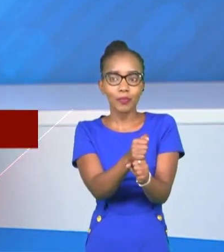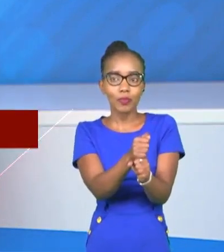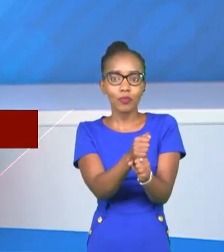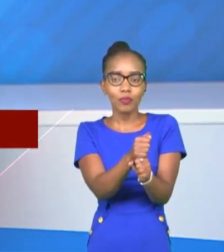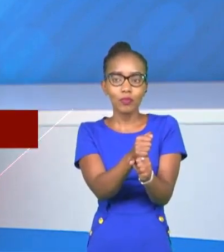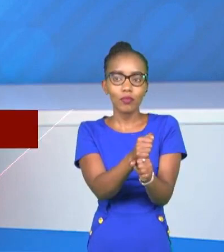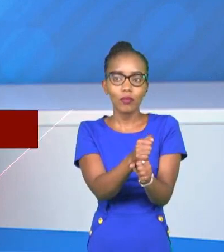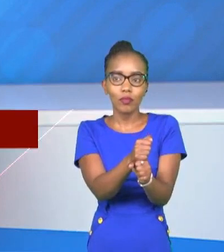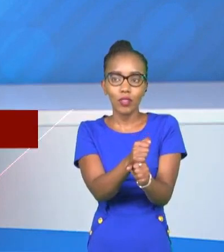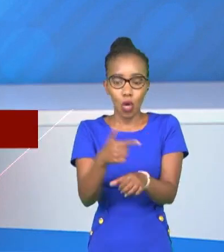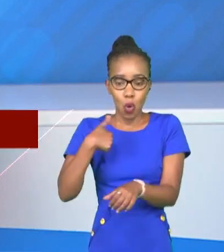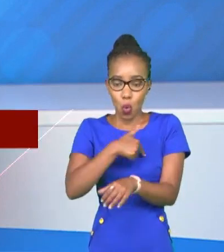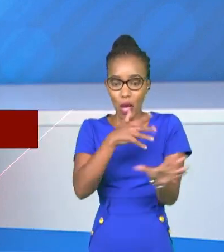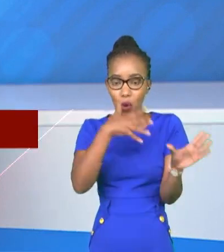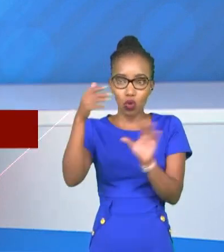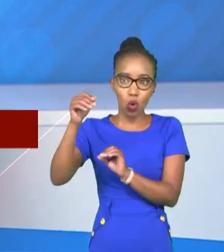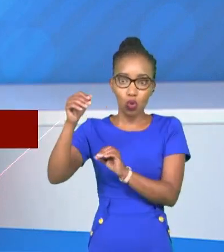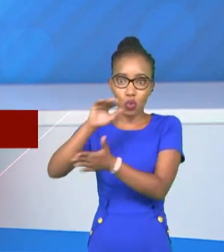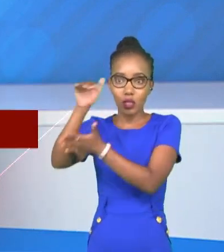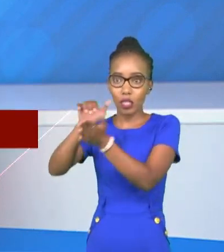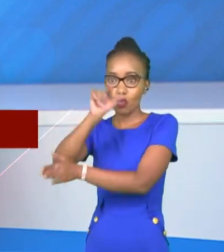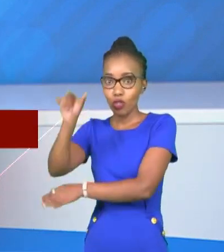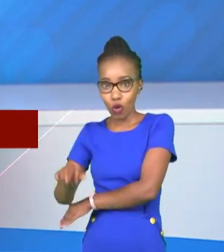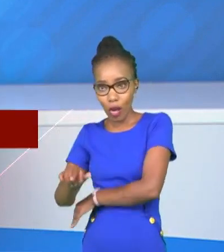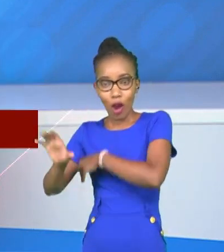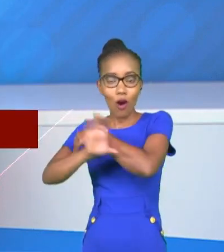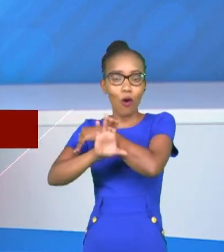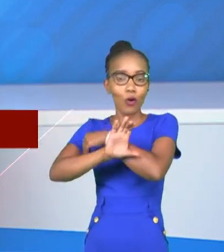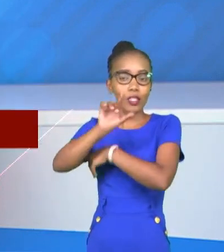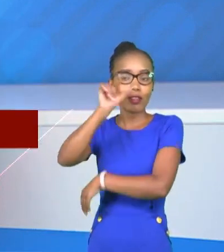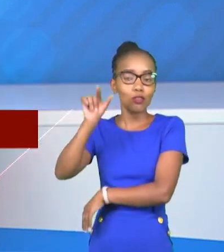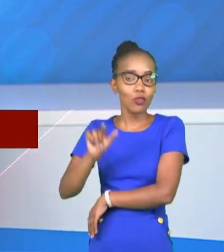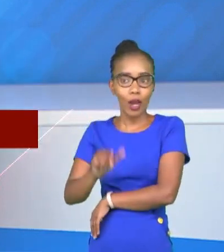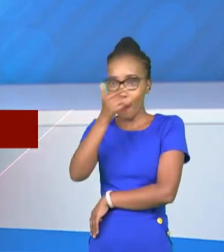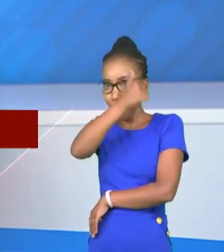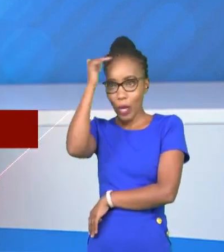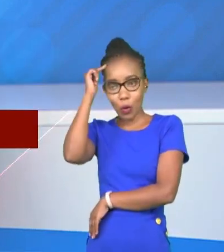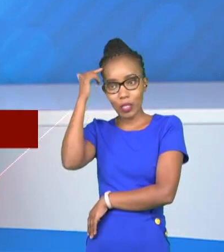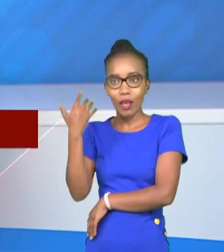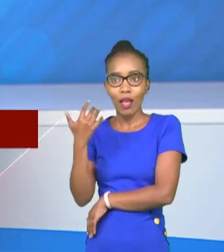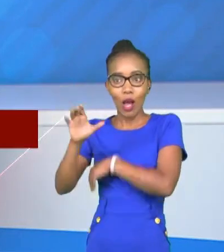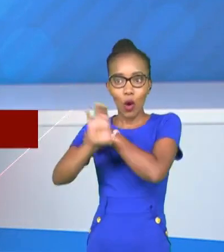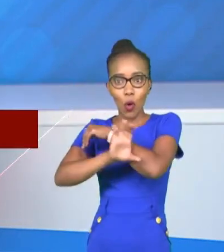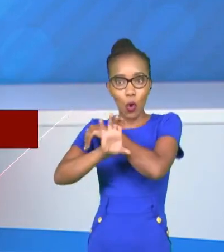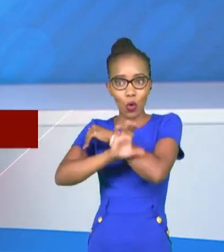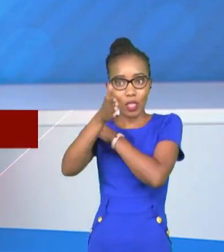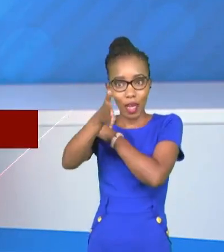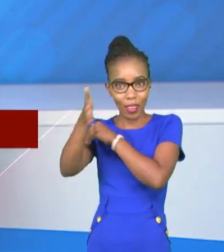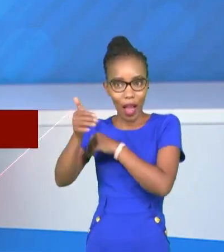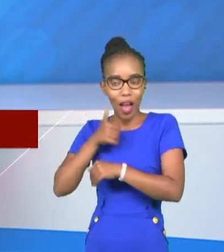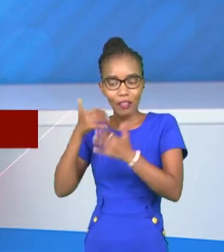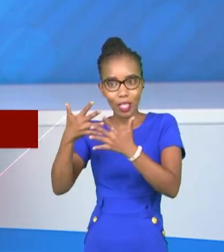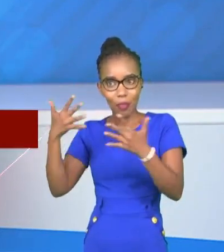to Central. We also go to Coast, because also the Coast is there. Mm-hmm. There's something cooking. And